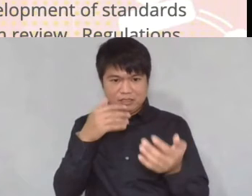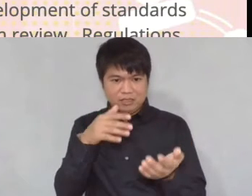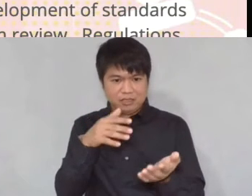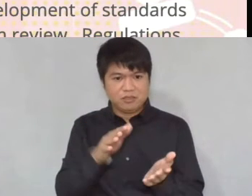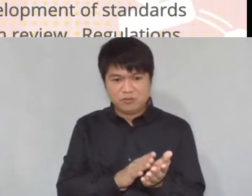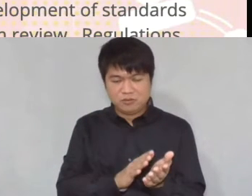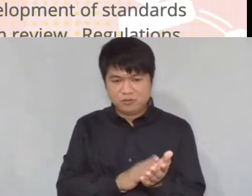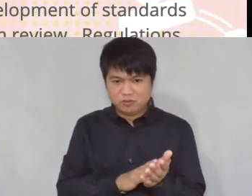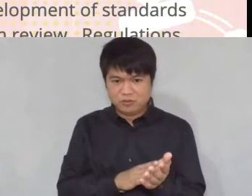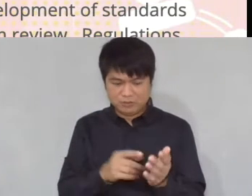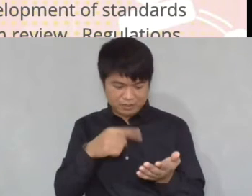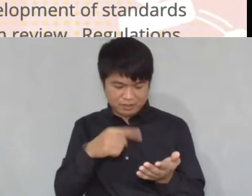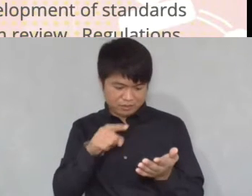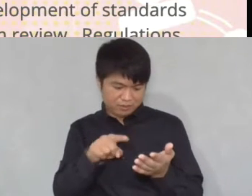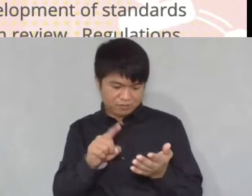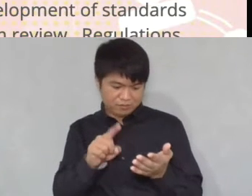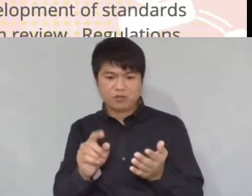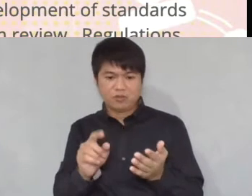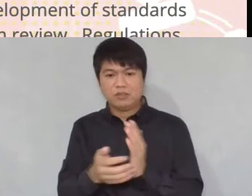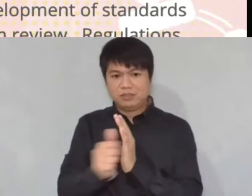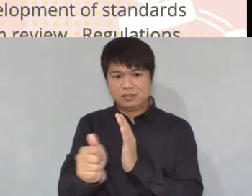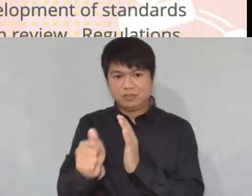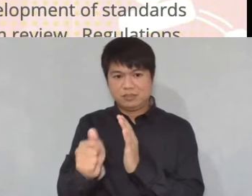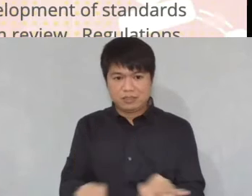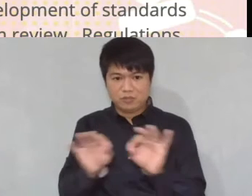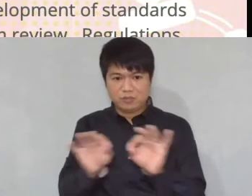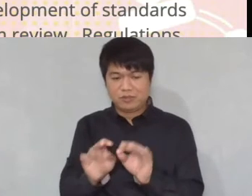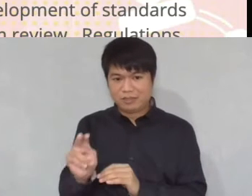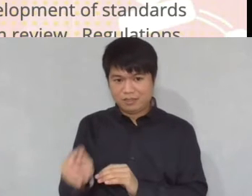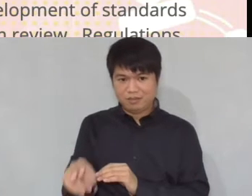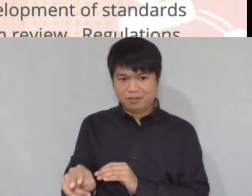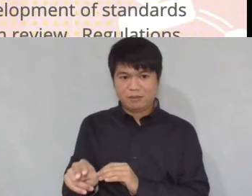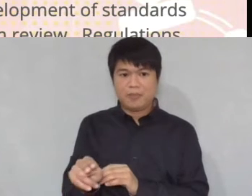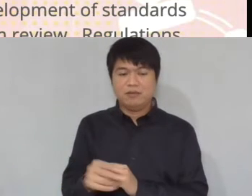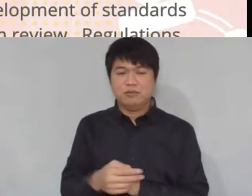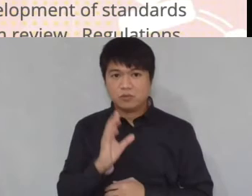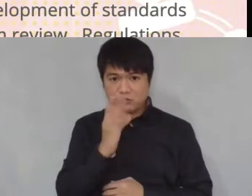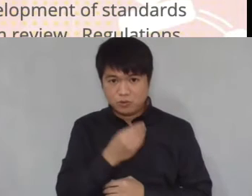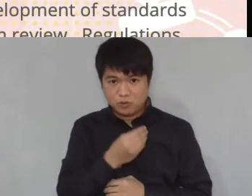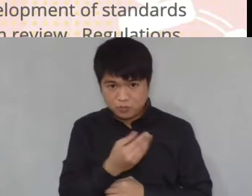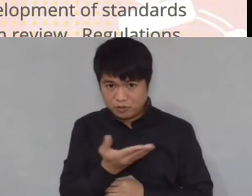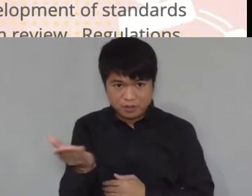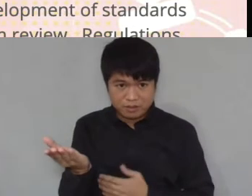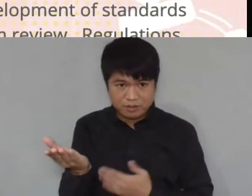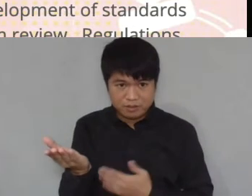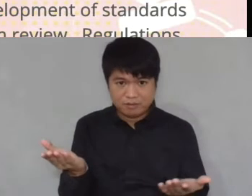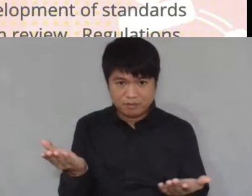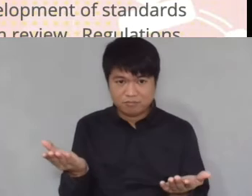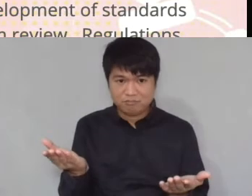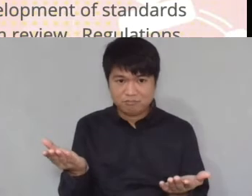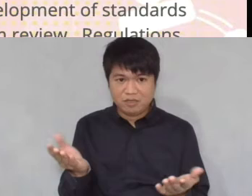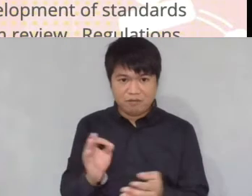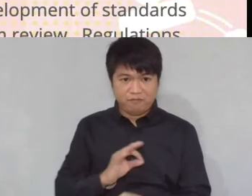of competencies. Yes. So for those of us who are in the formal school